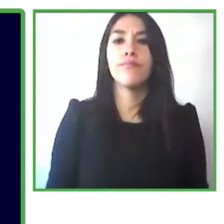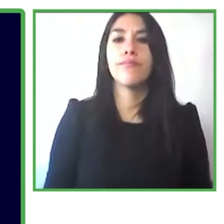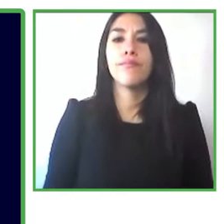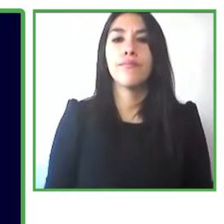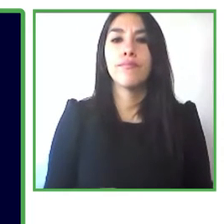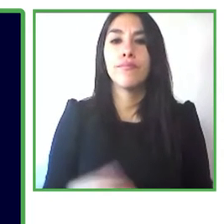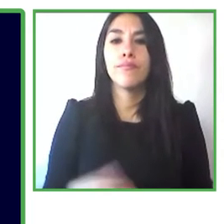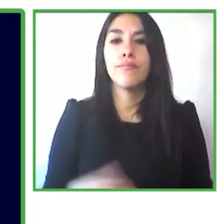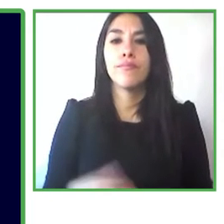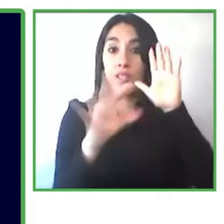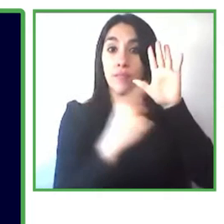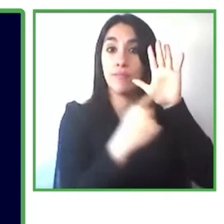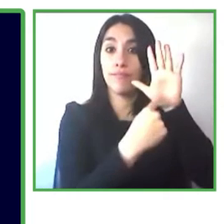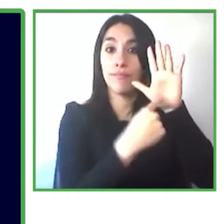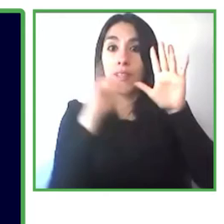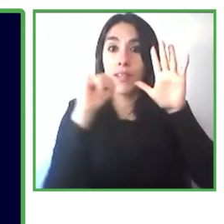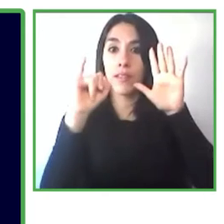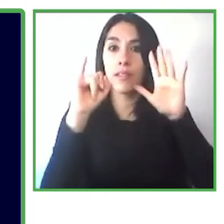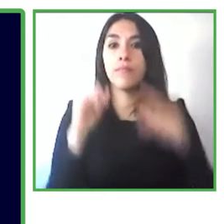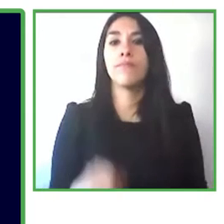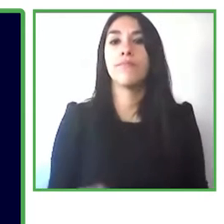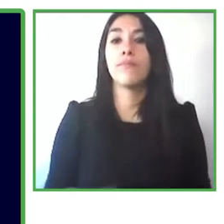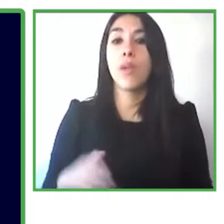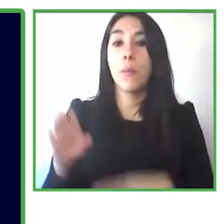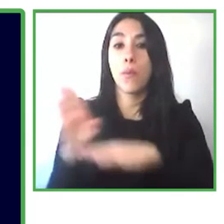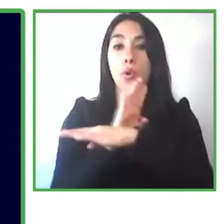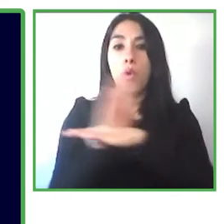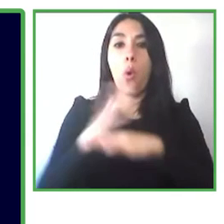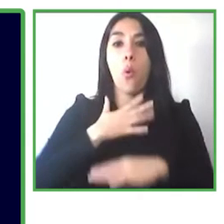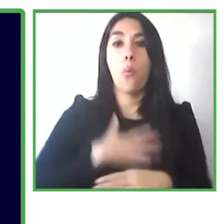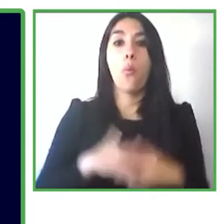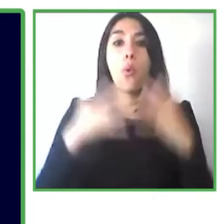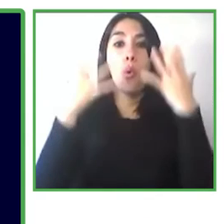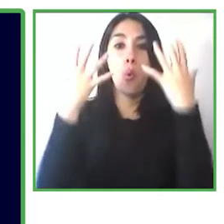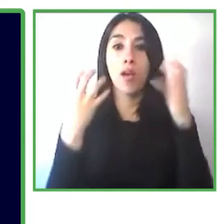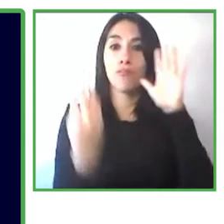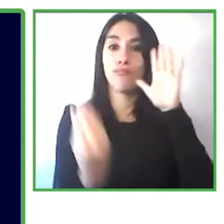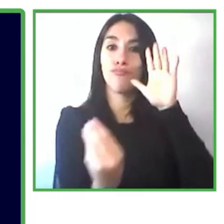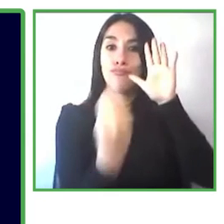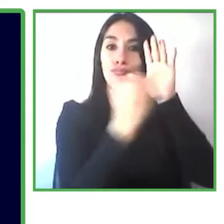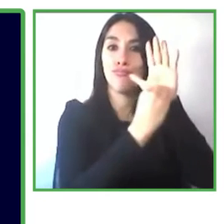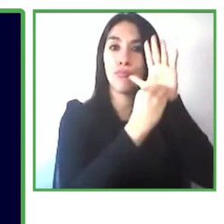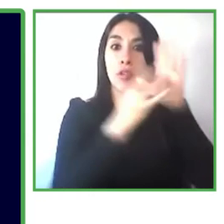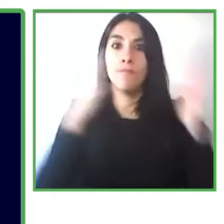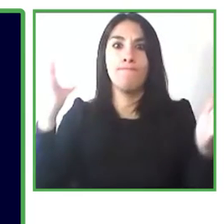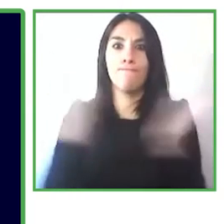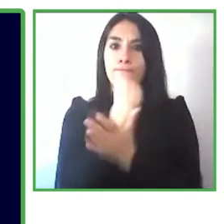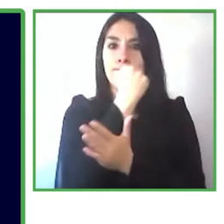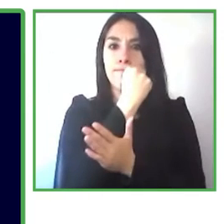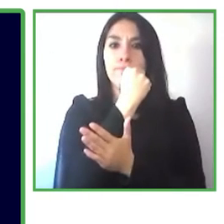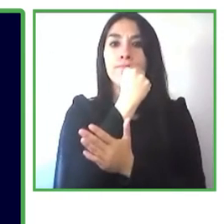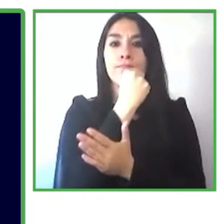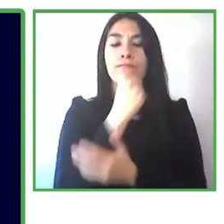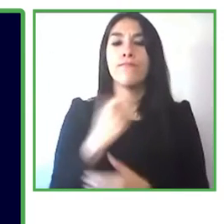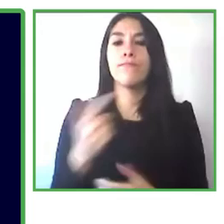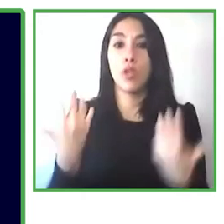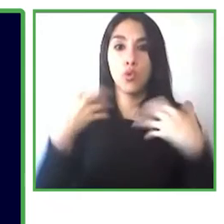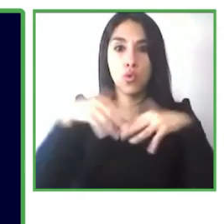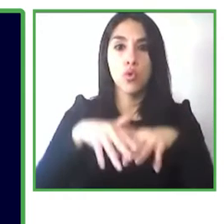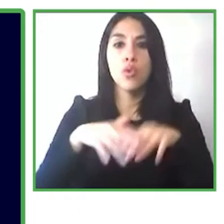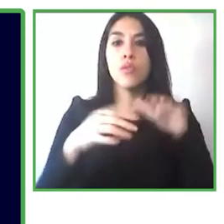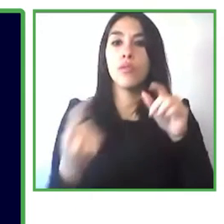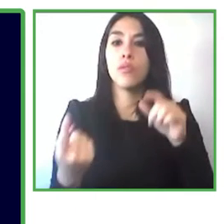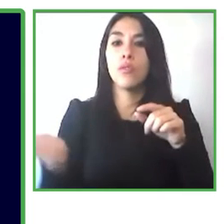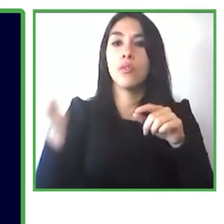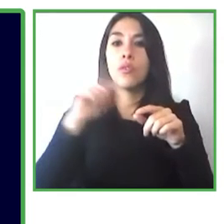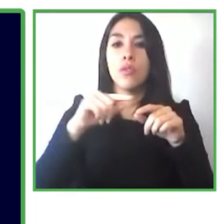hallmark work? Initially, the companies that want to have this hallmark need to be part of the SUMA network, and they need to participate